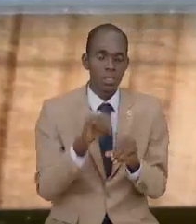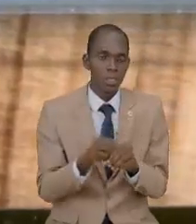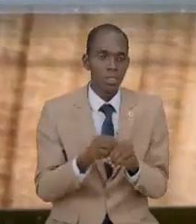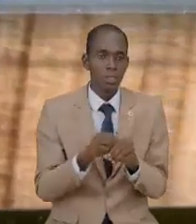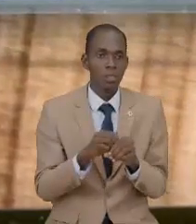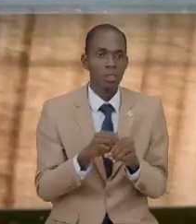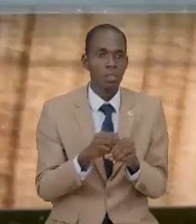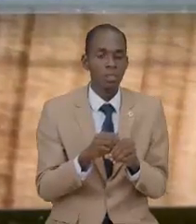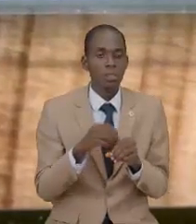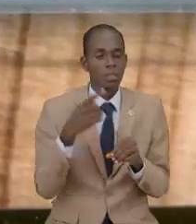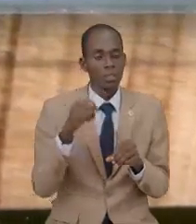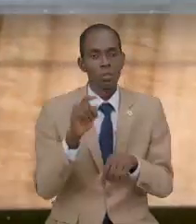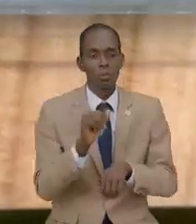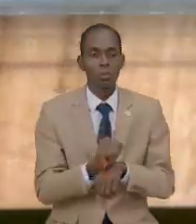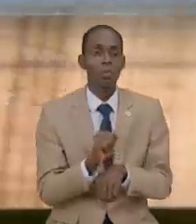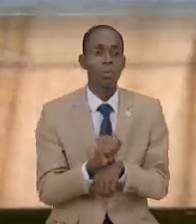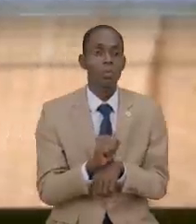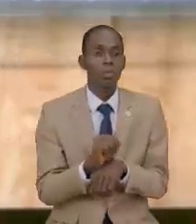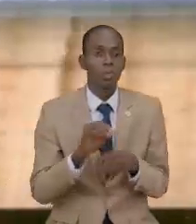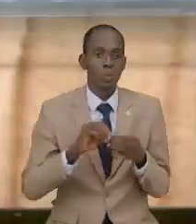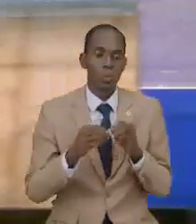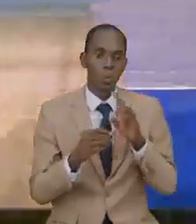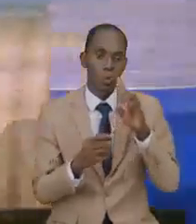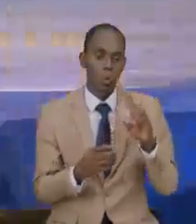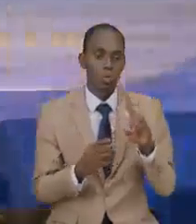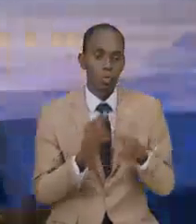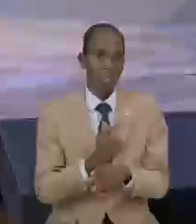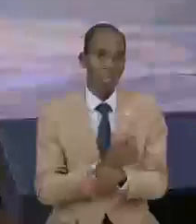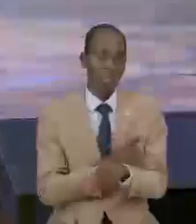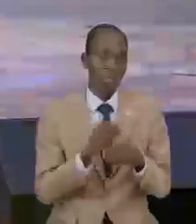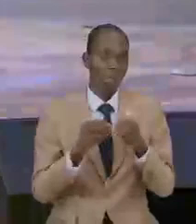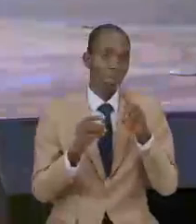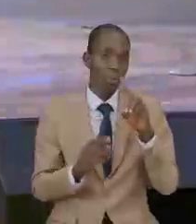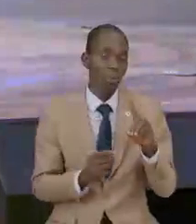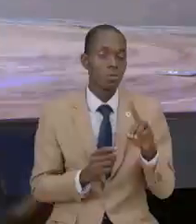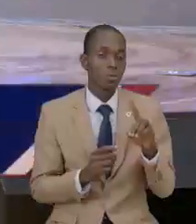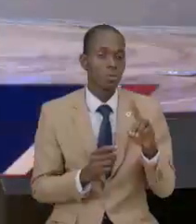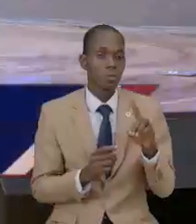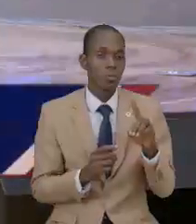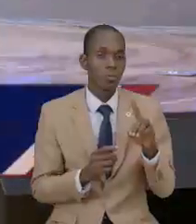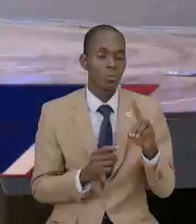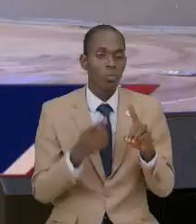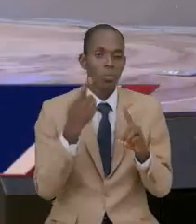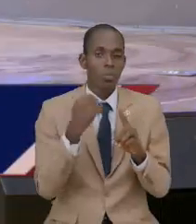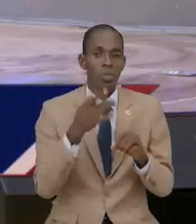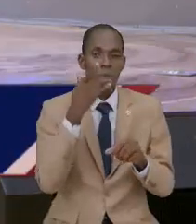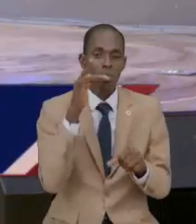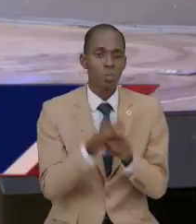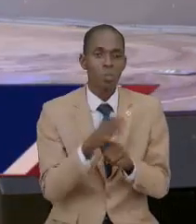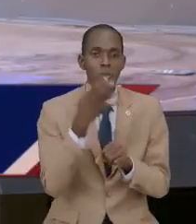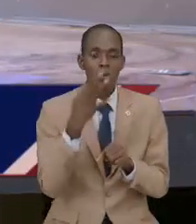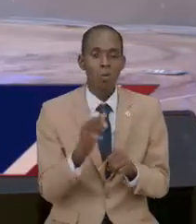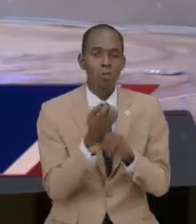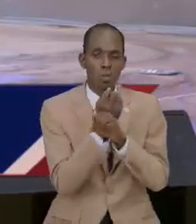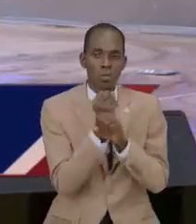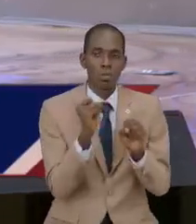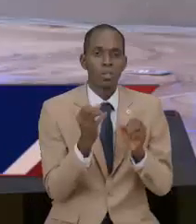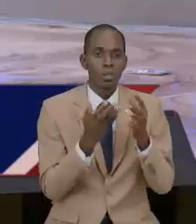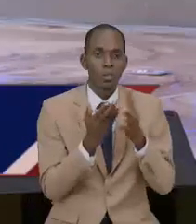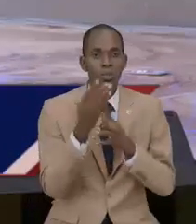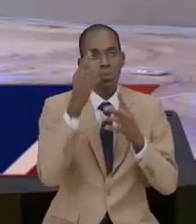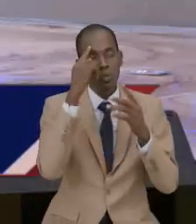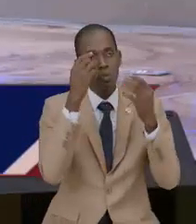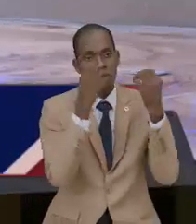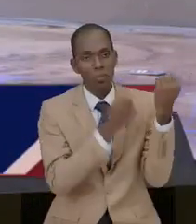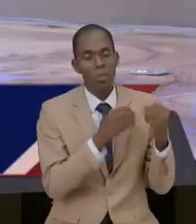the commission. Let's look at number one. Number one is the promise of salvation through